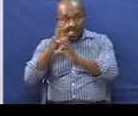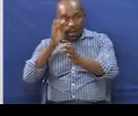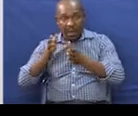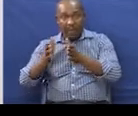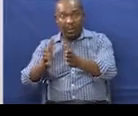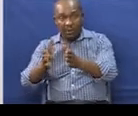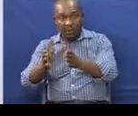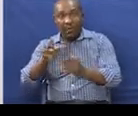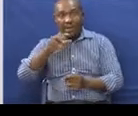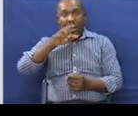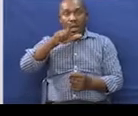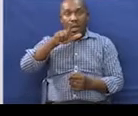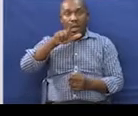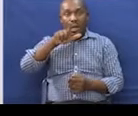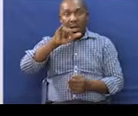is lipid.